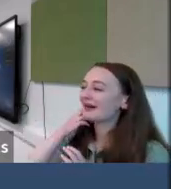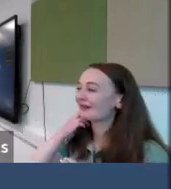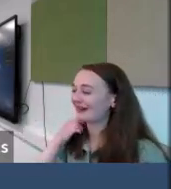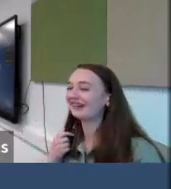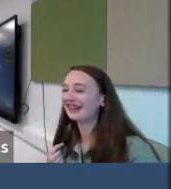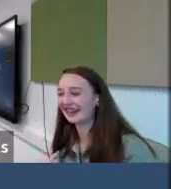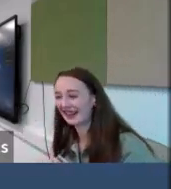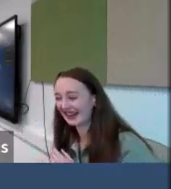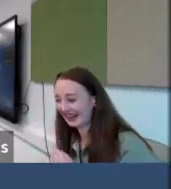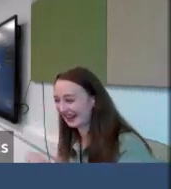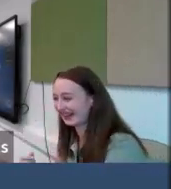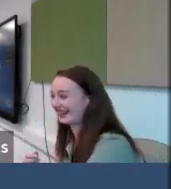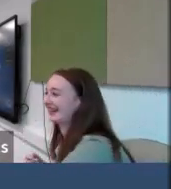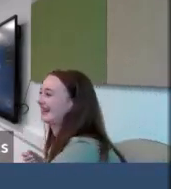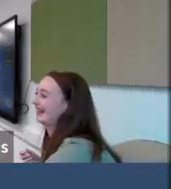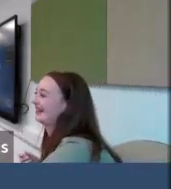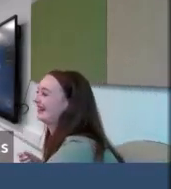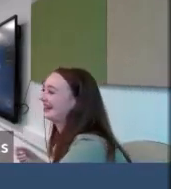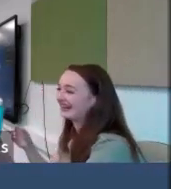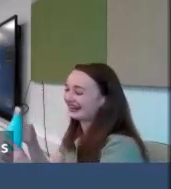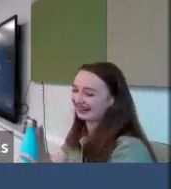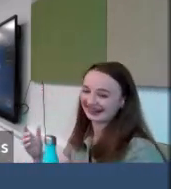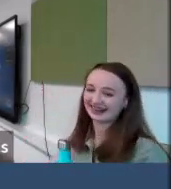We've got a microphone.